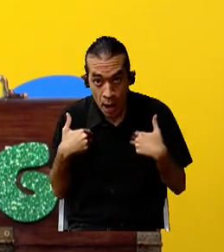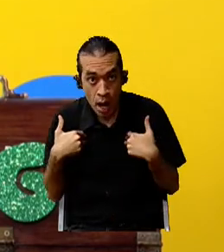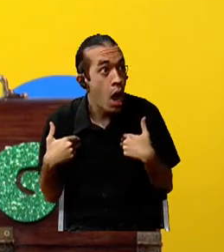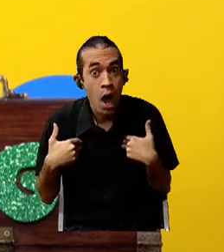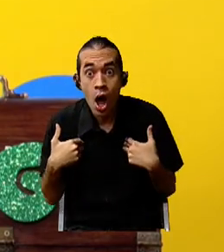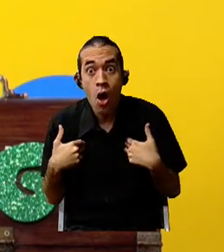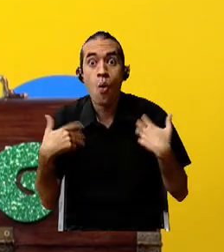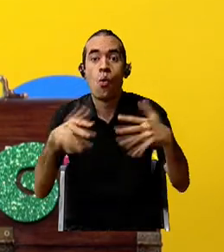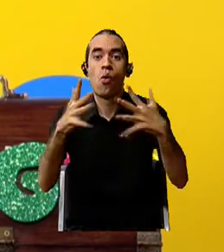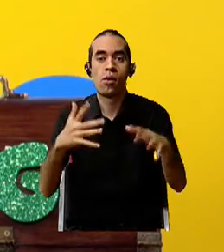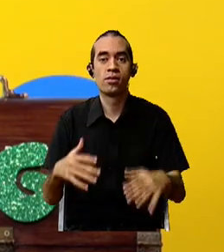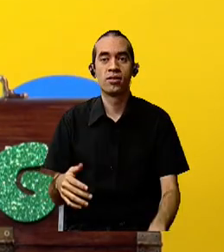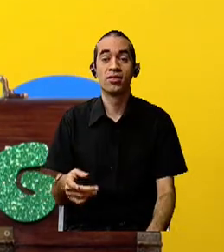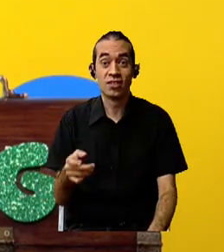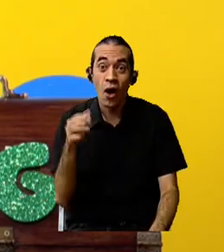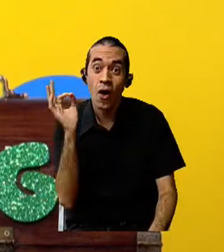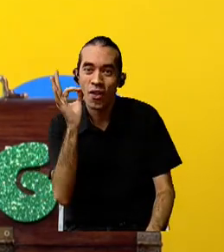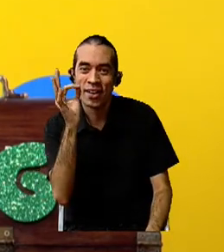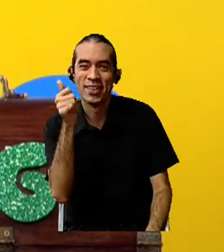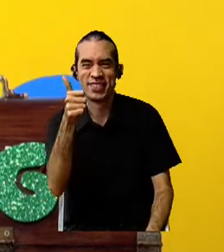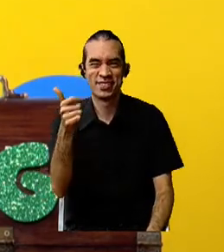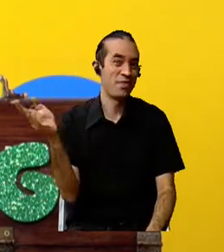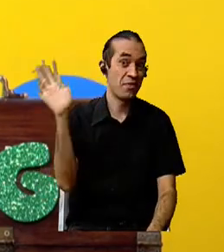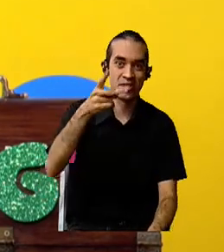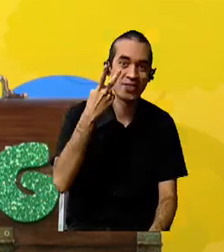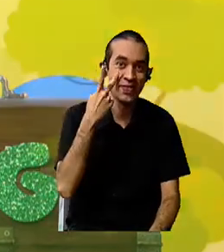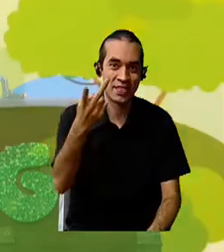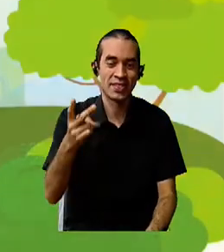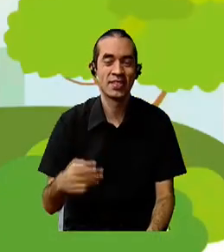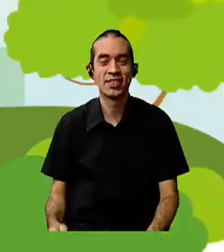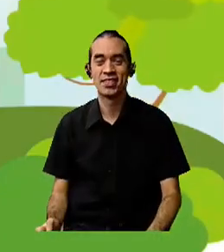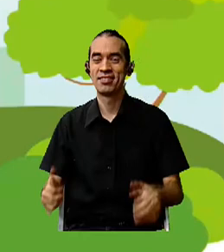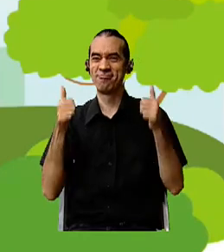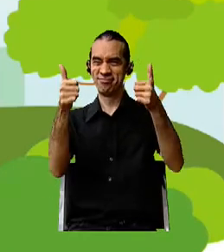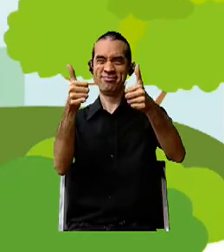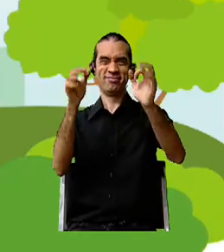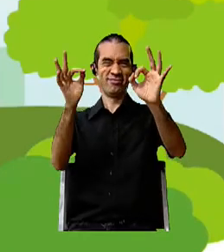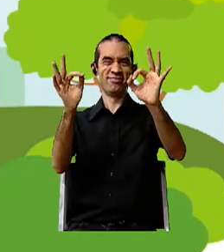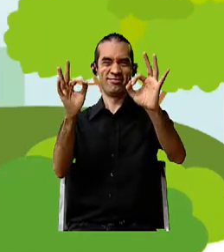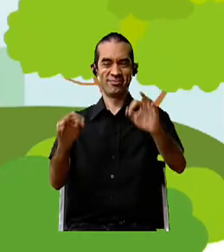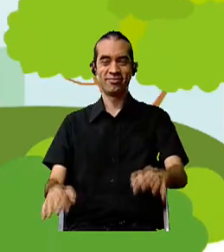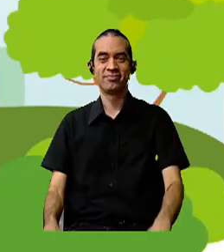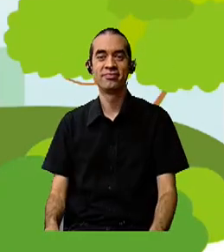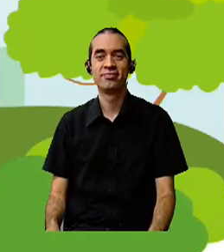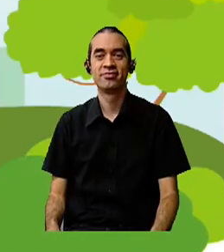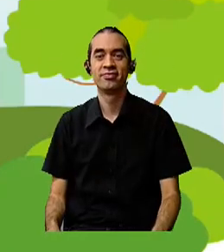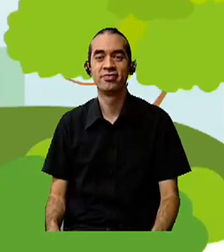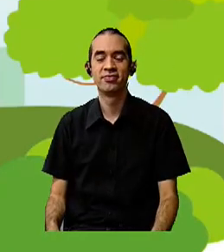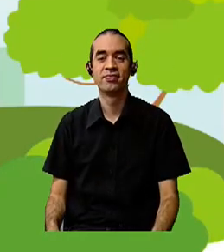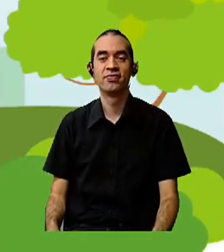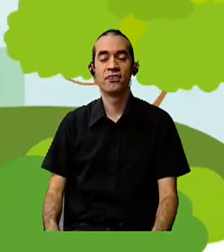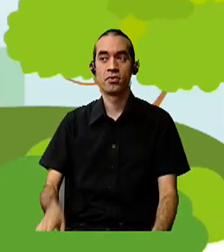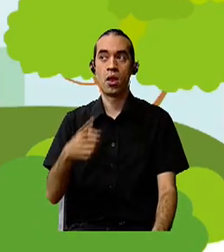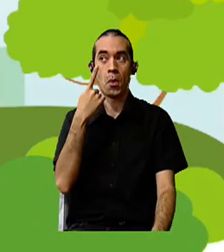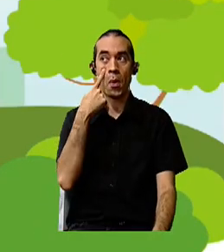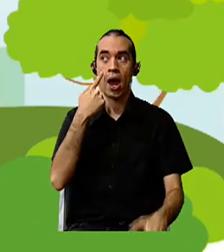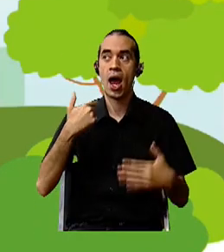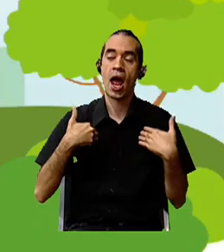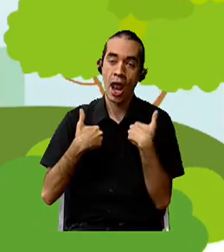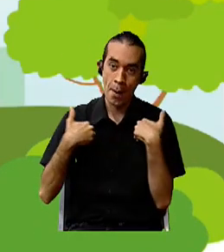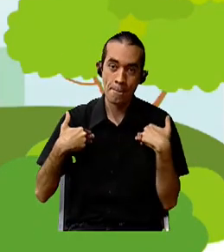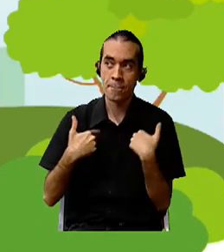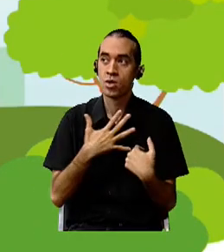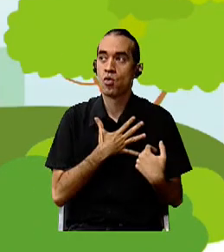Yeah? Yes? Okay, let's take a look. Amazing. This animal likes